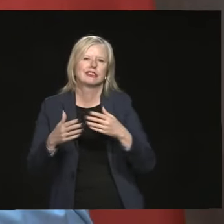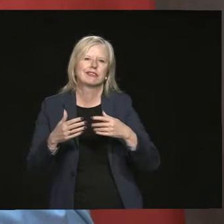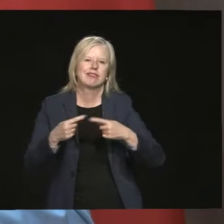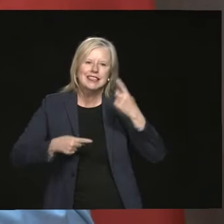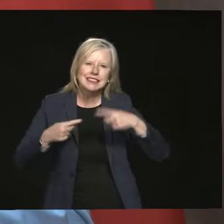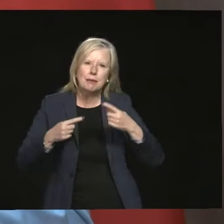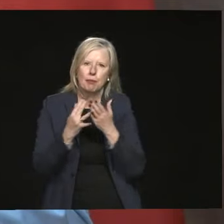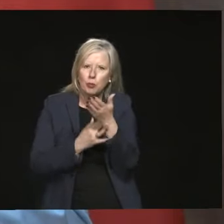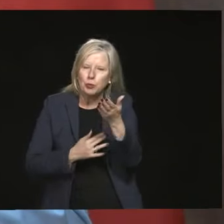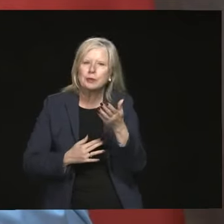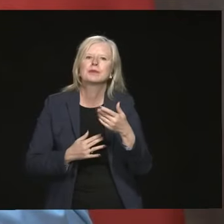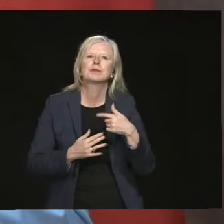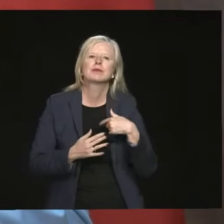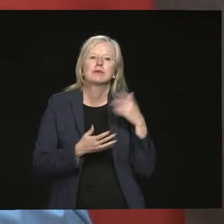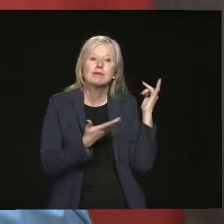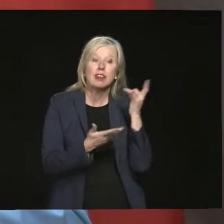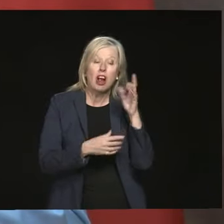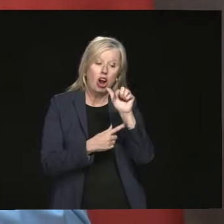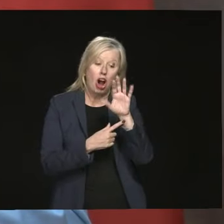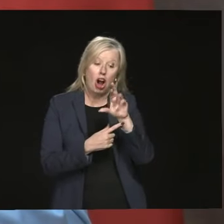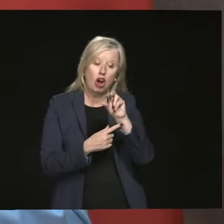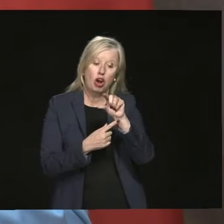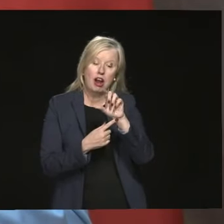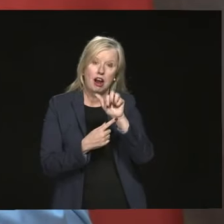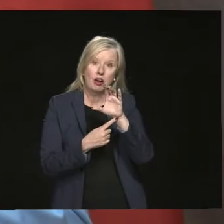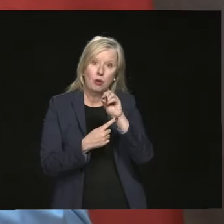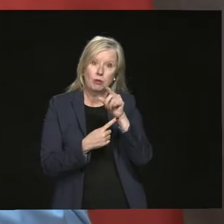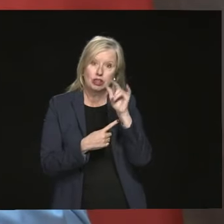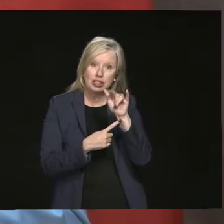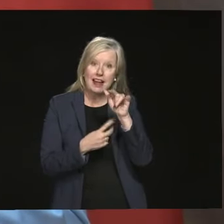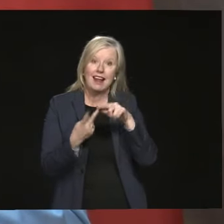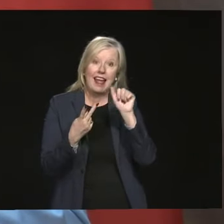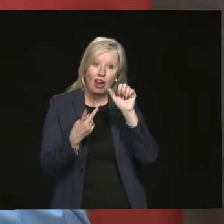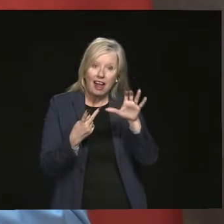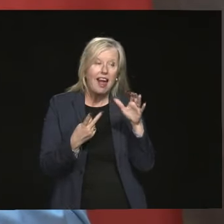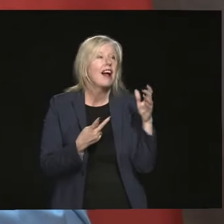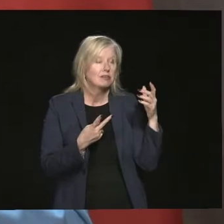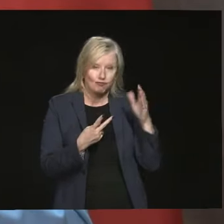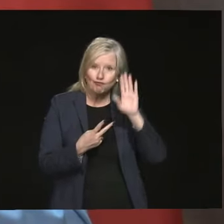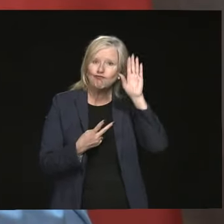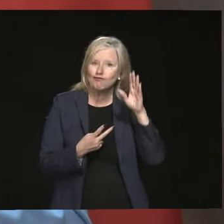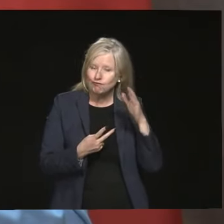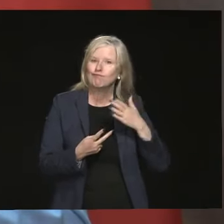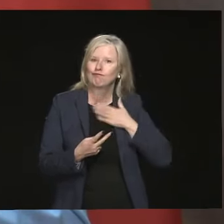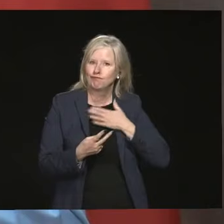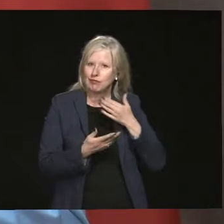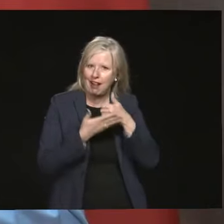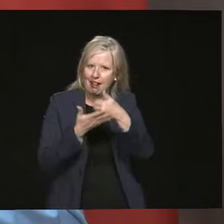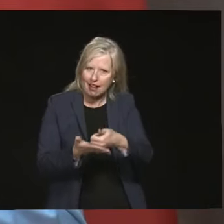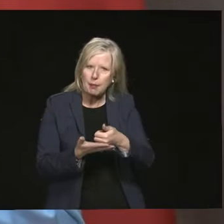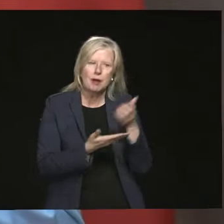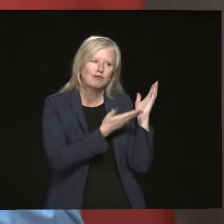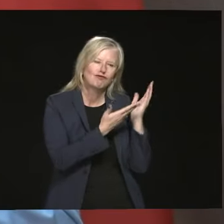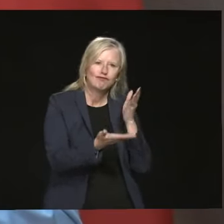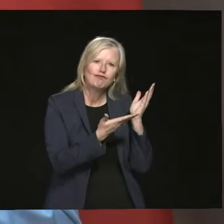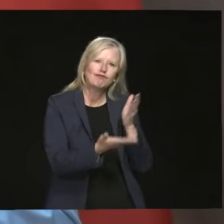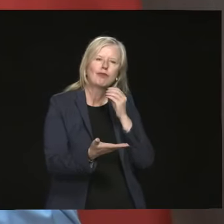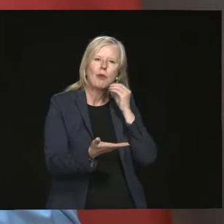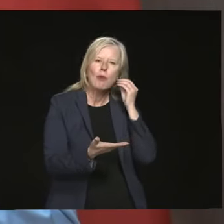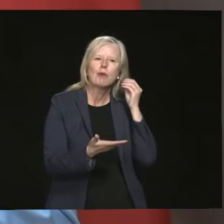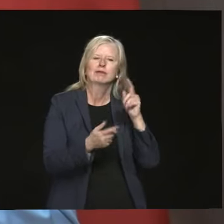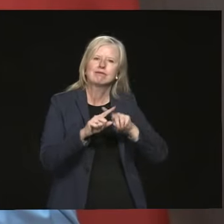Air Canada have stepped up as well to bring home to Canada federal orders as well as